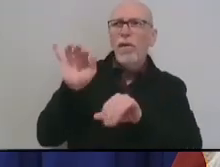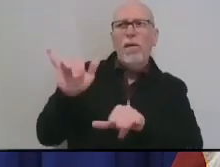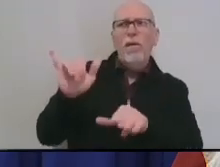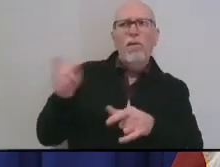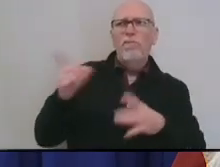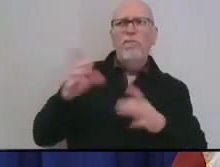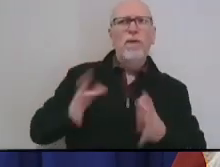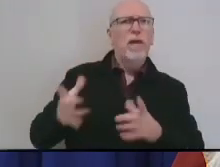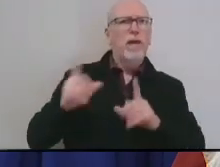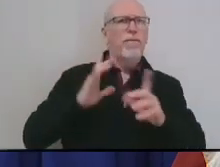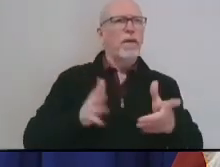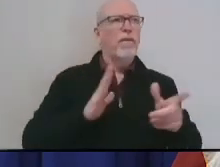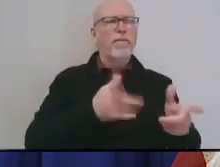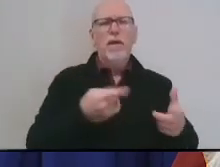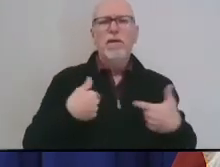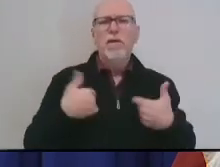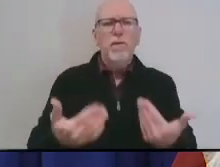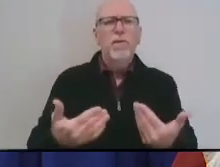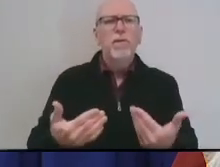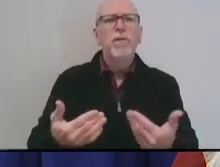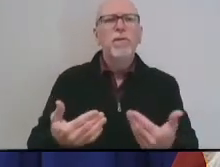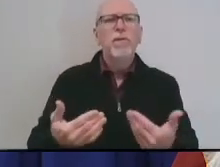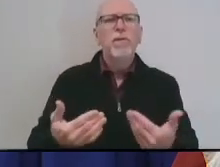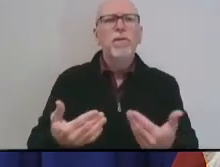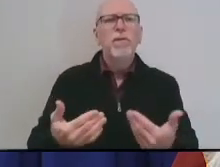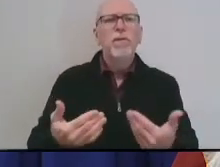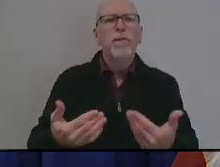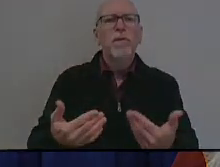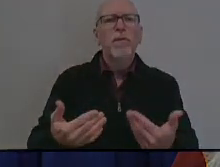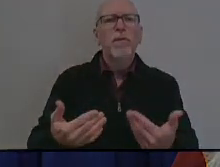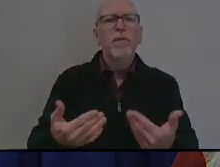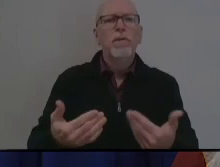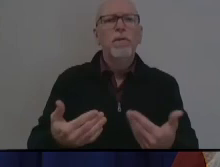time comes, when you sign,